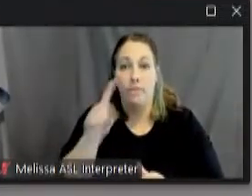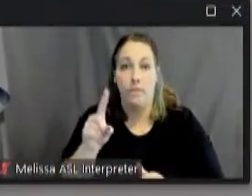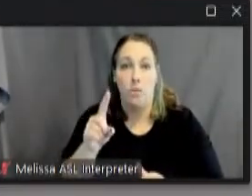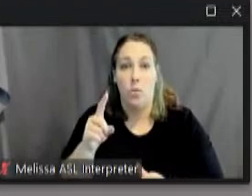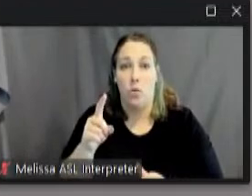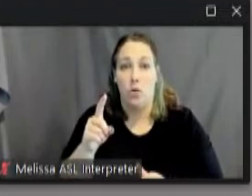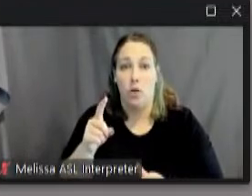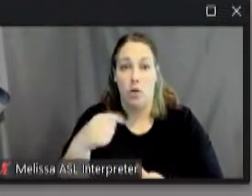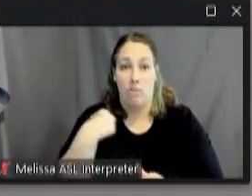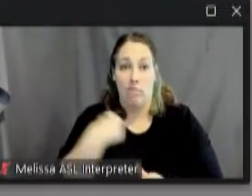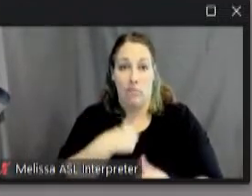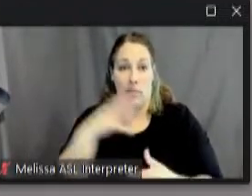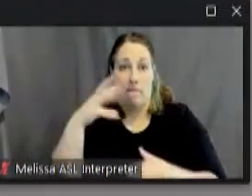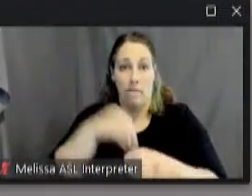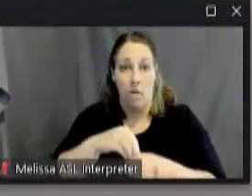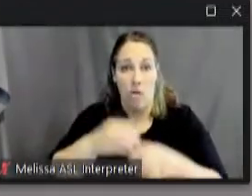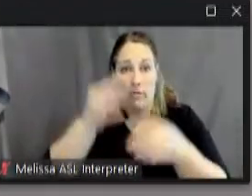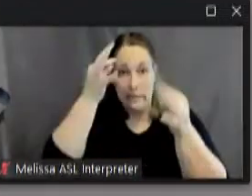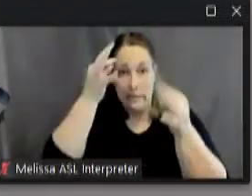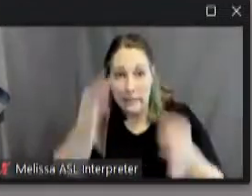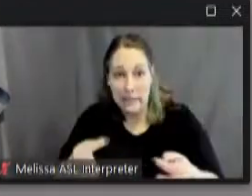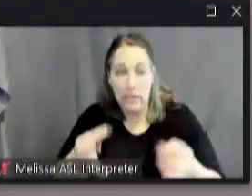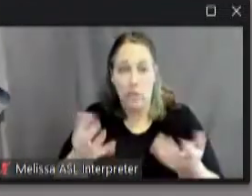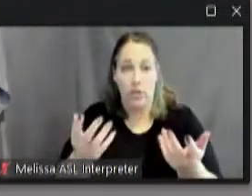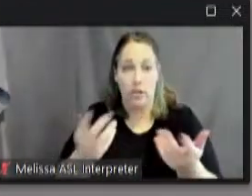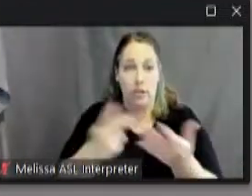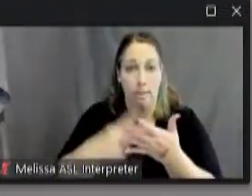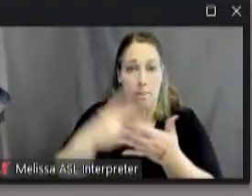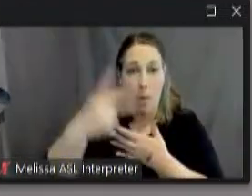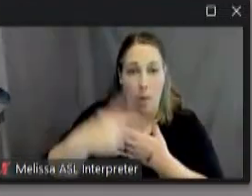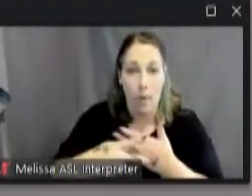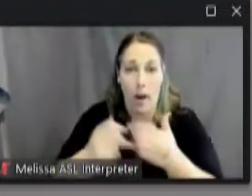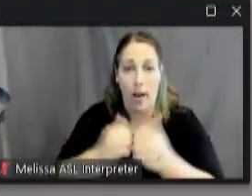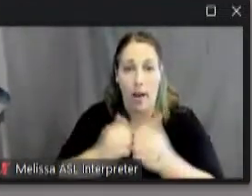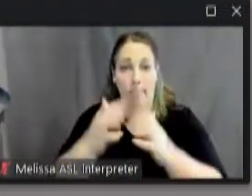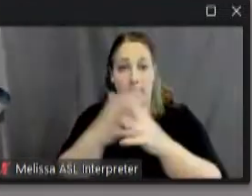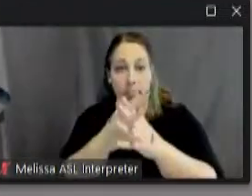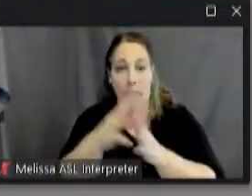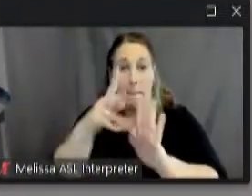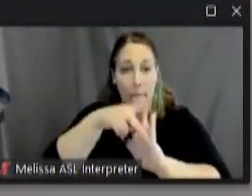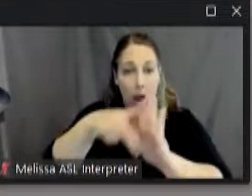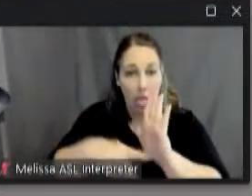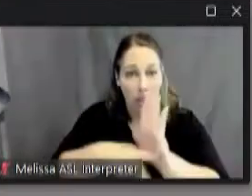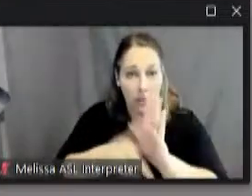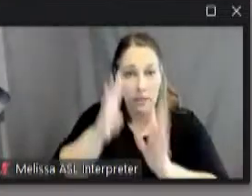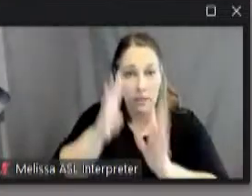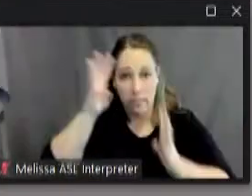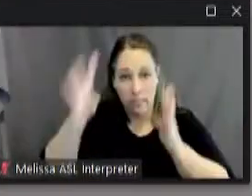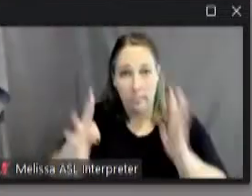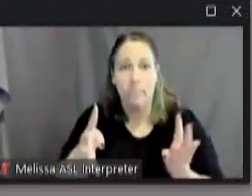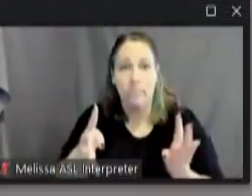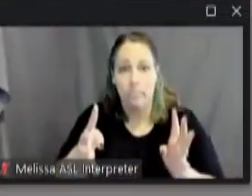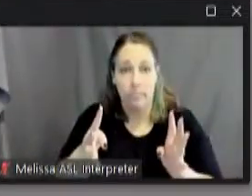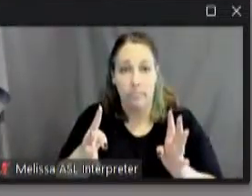protocols, programs, public policies. We also